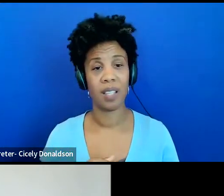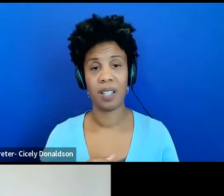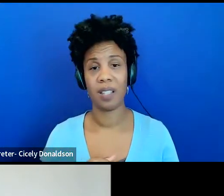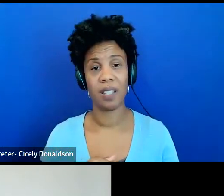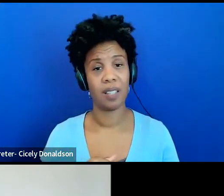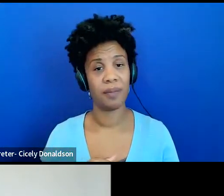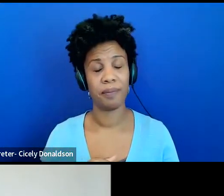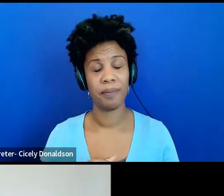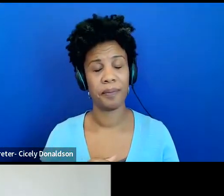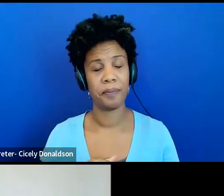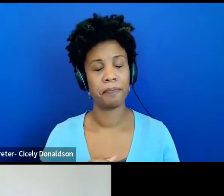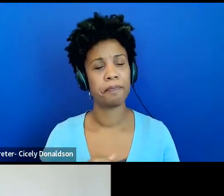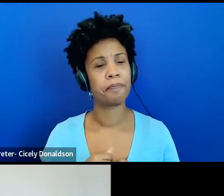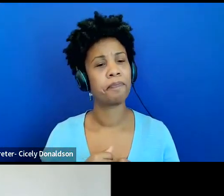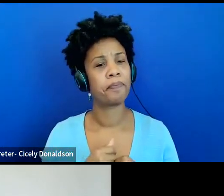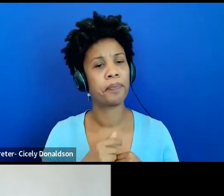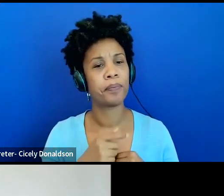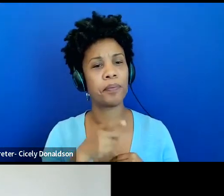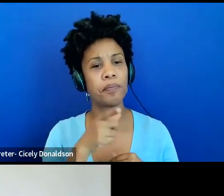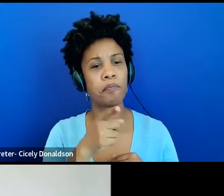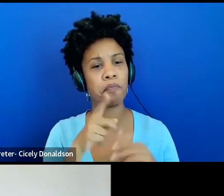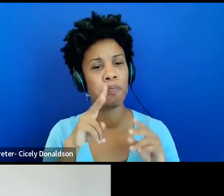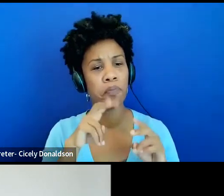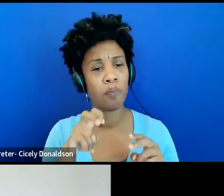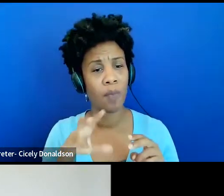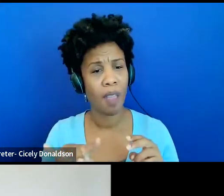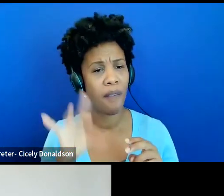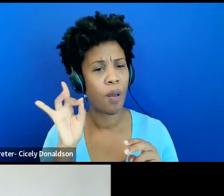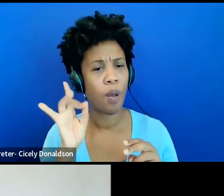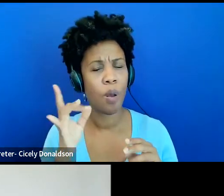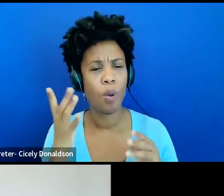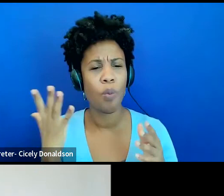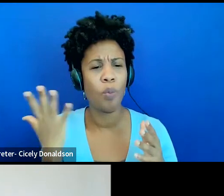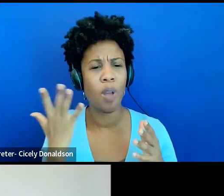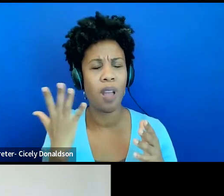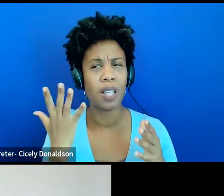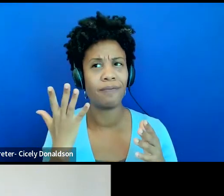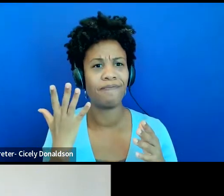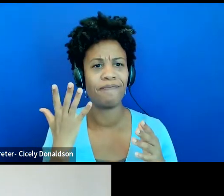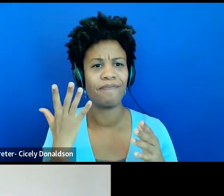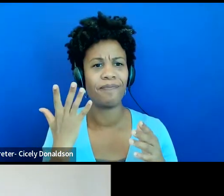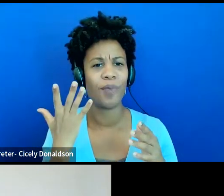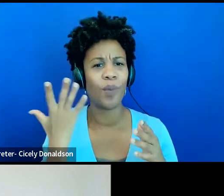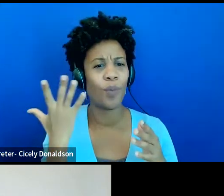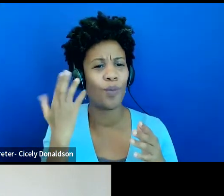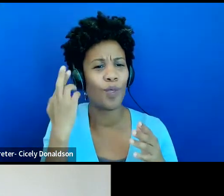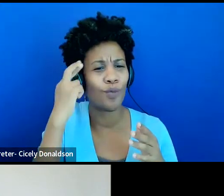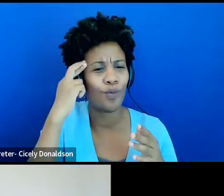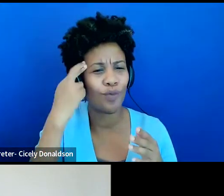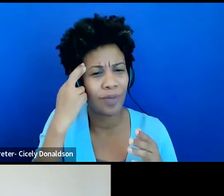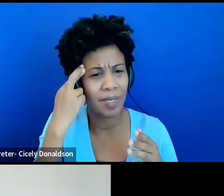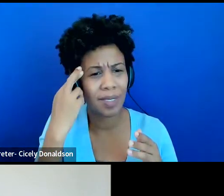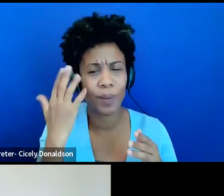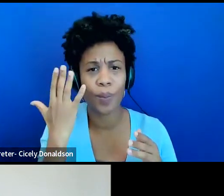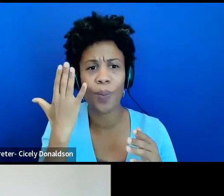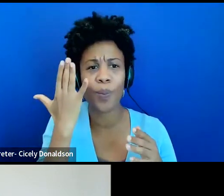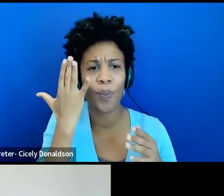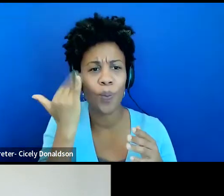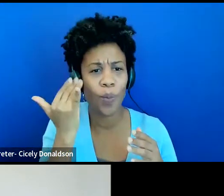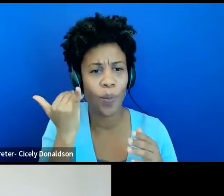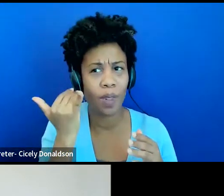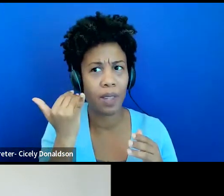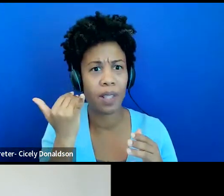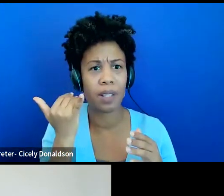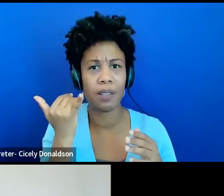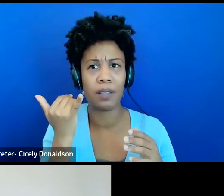Were you able to find out really what is the main reason for this high unemployment rate?